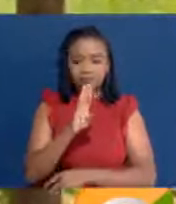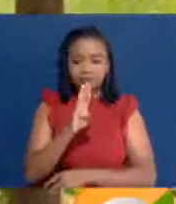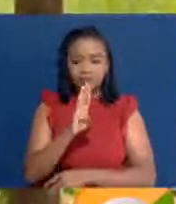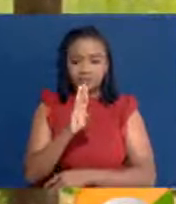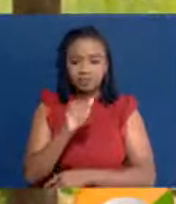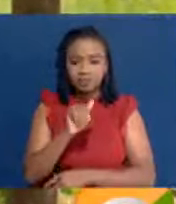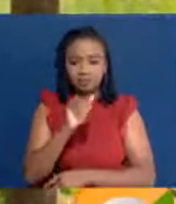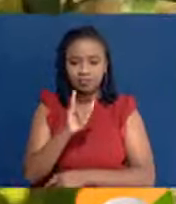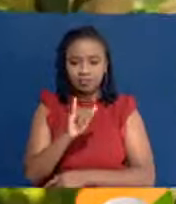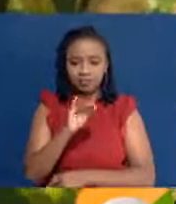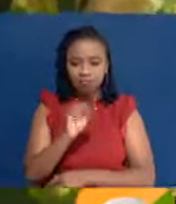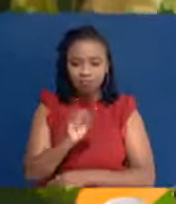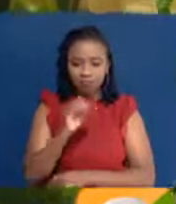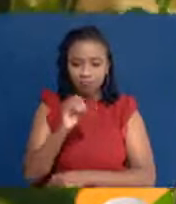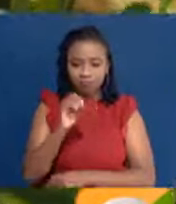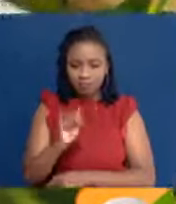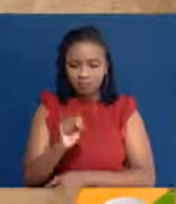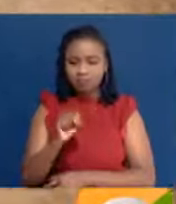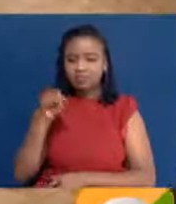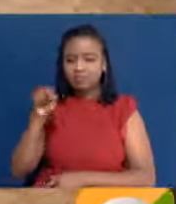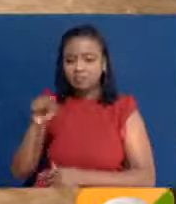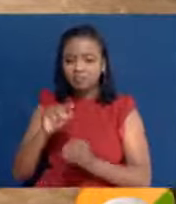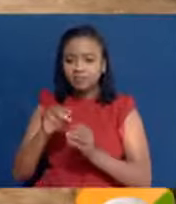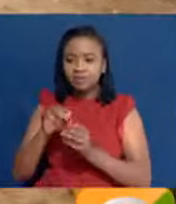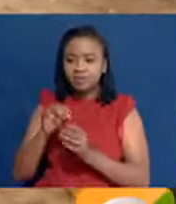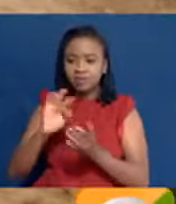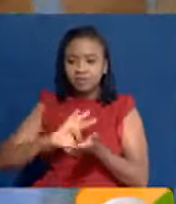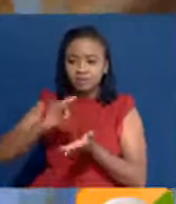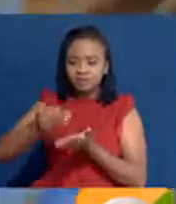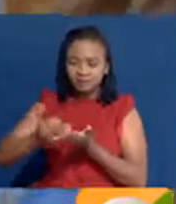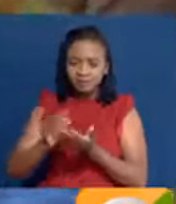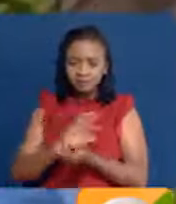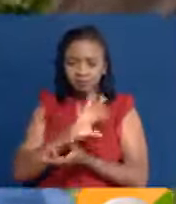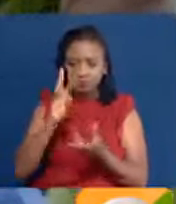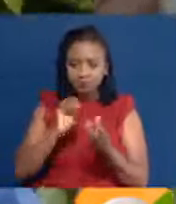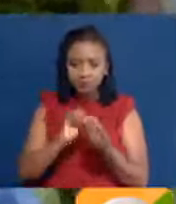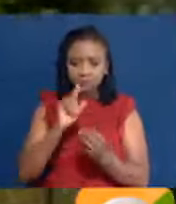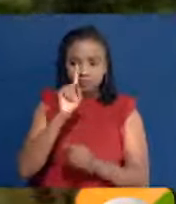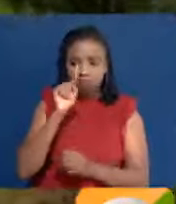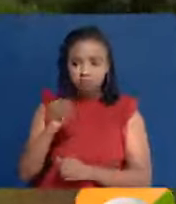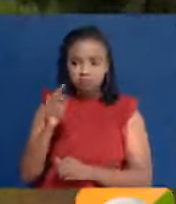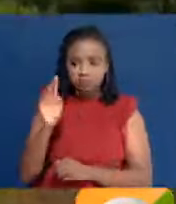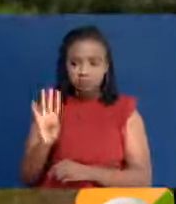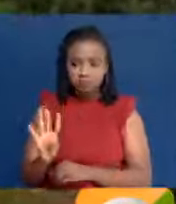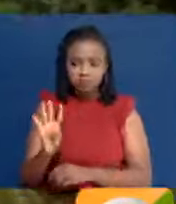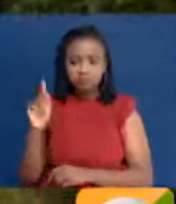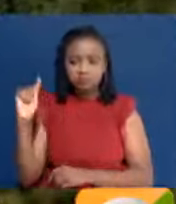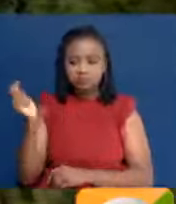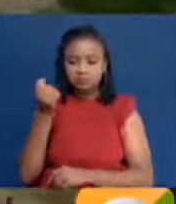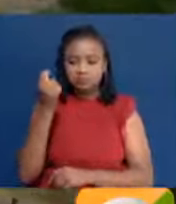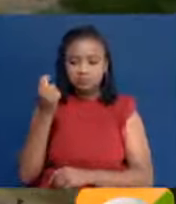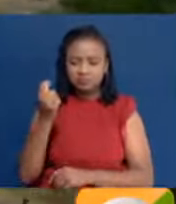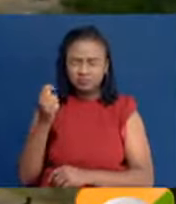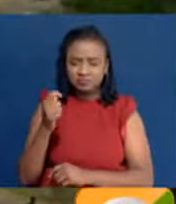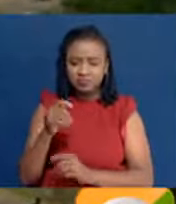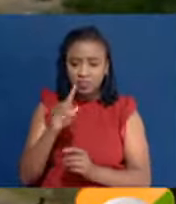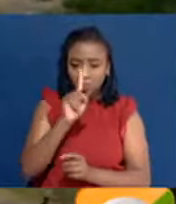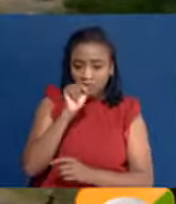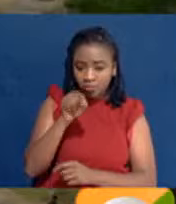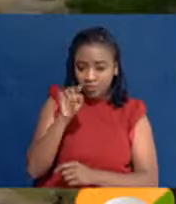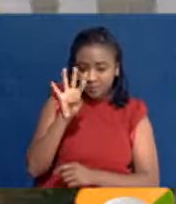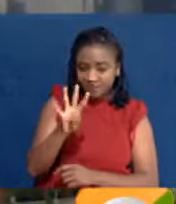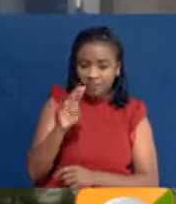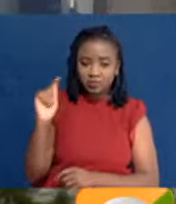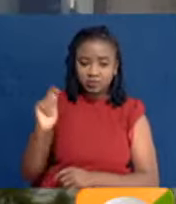worth $10 billion, or roughly 1.4 trillion shillings. It is a grant commitment to